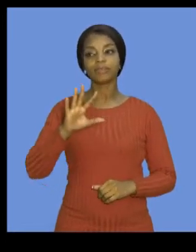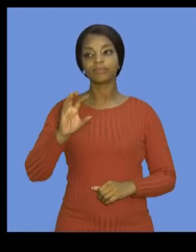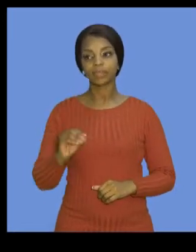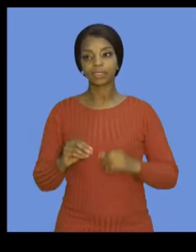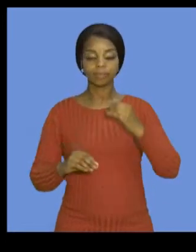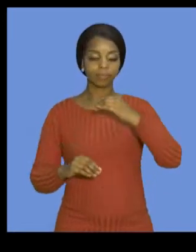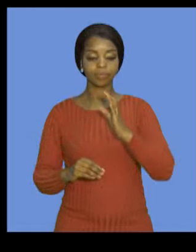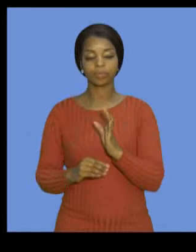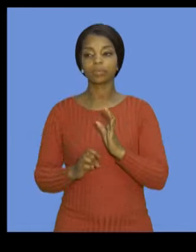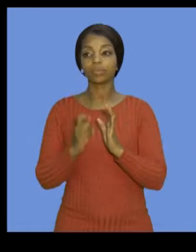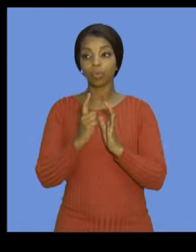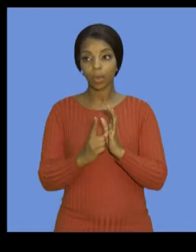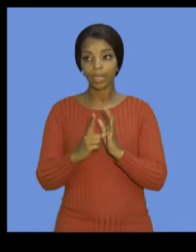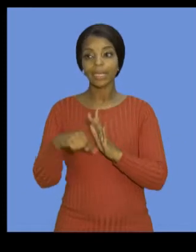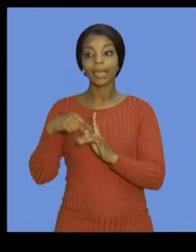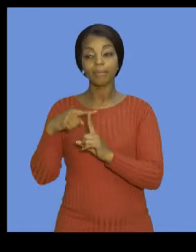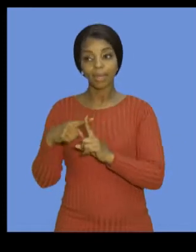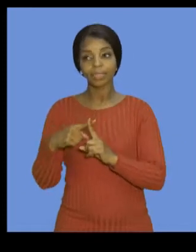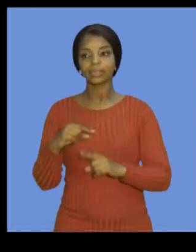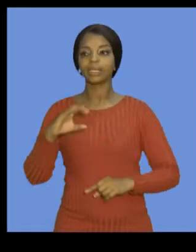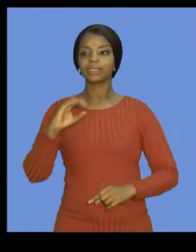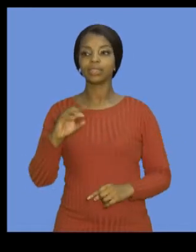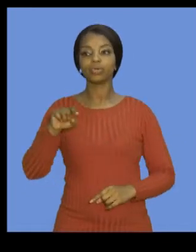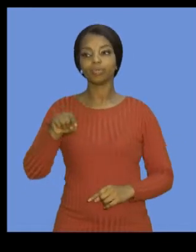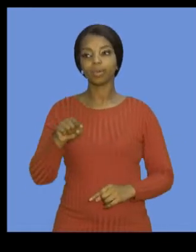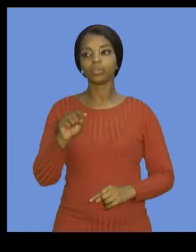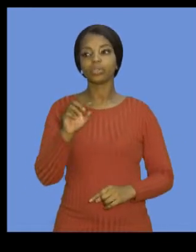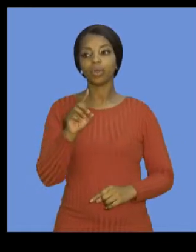3,550 into 1 plus my I will be